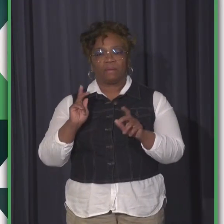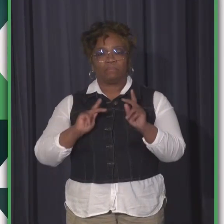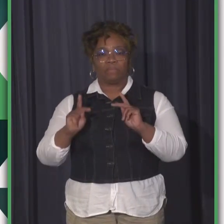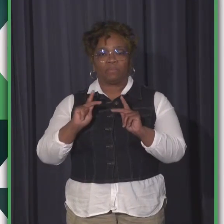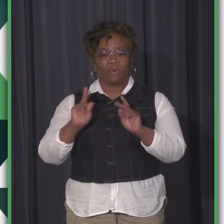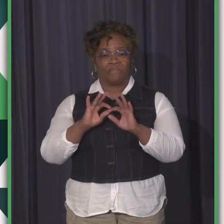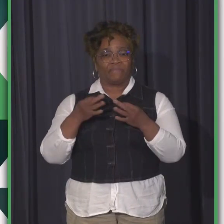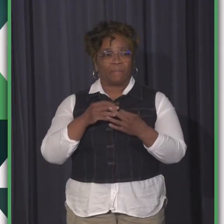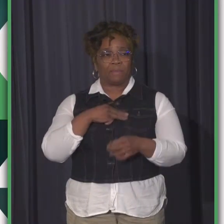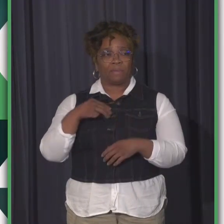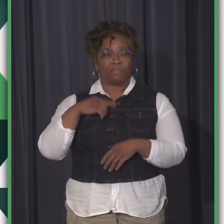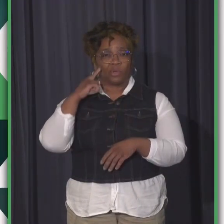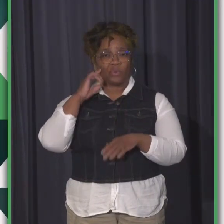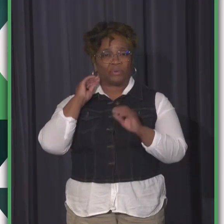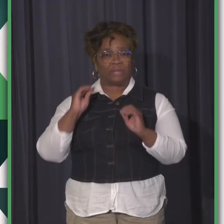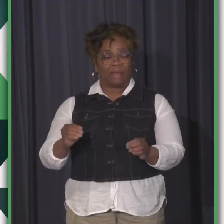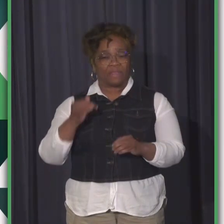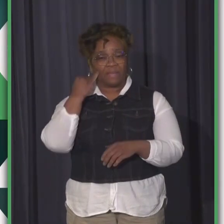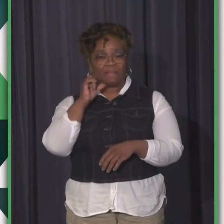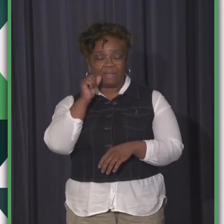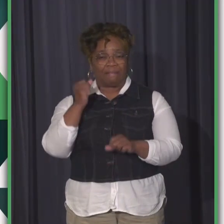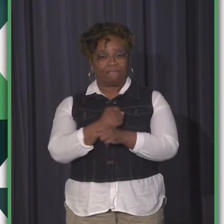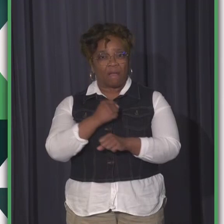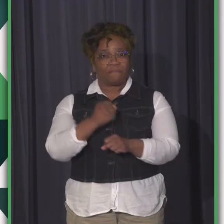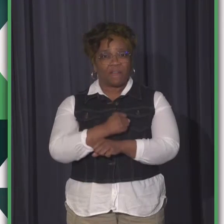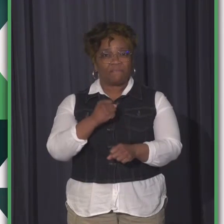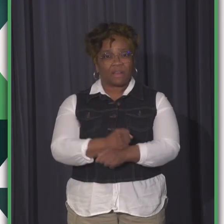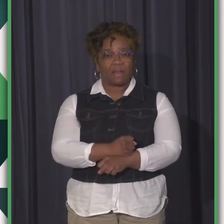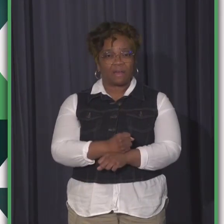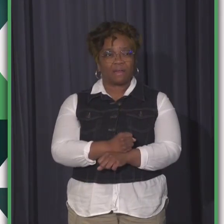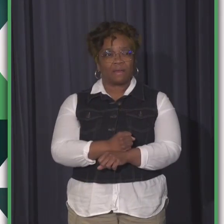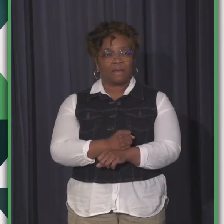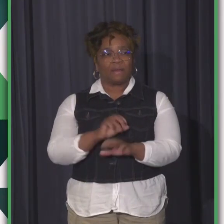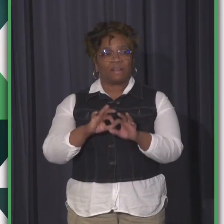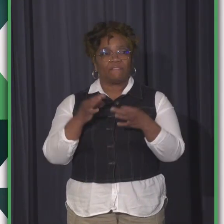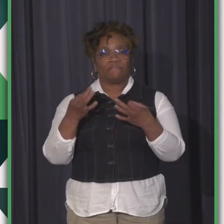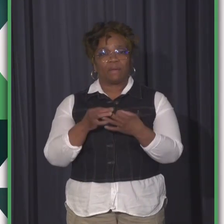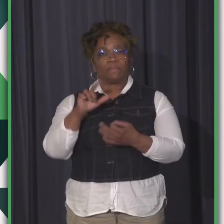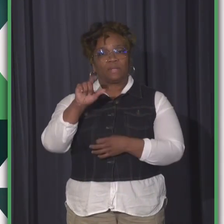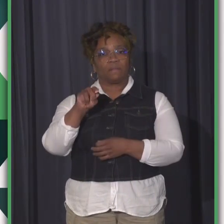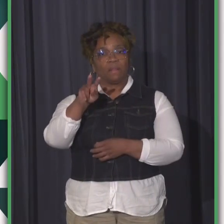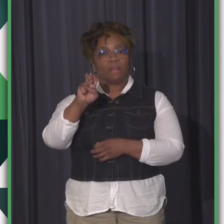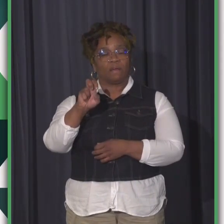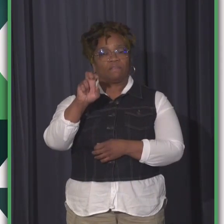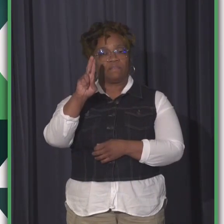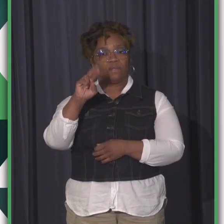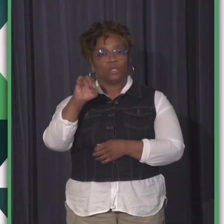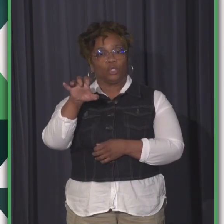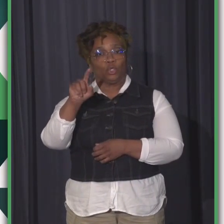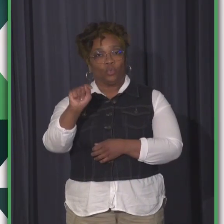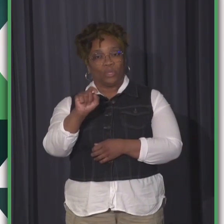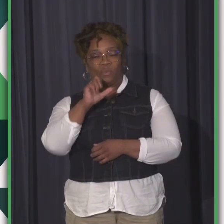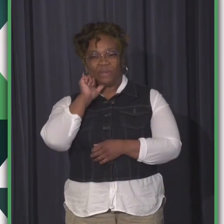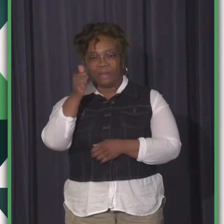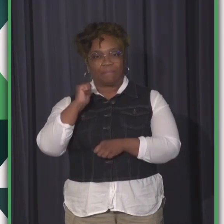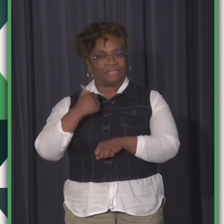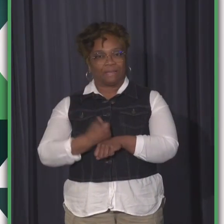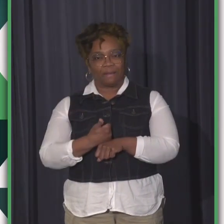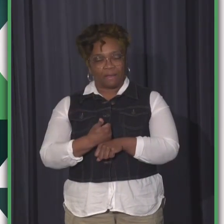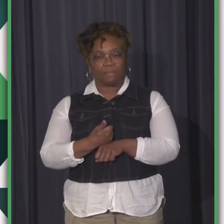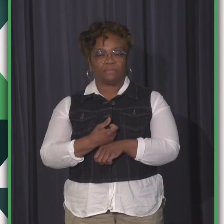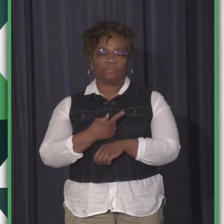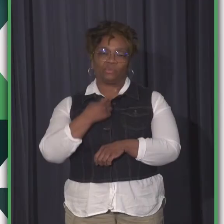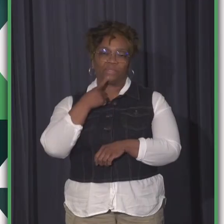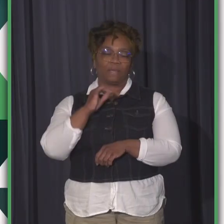And if they didn't work so hard, they didn't fight the way that they did, the family love unit would not even exist. So my thing is to even say things as far